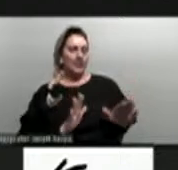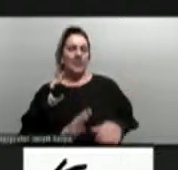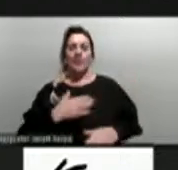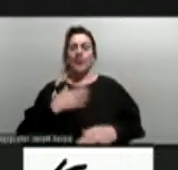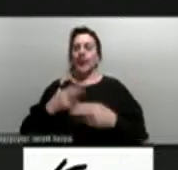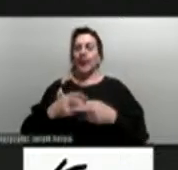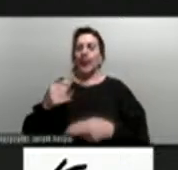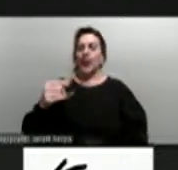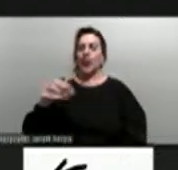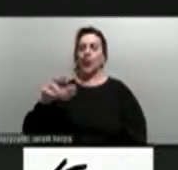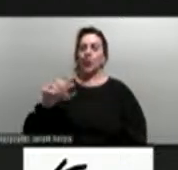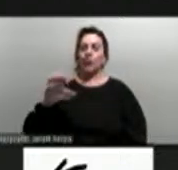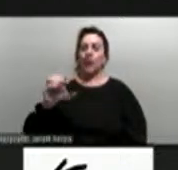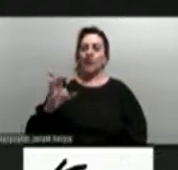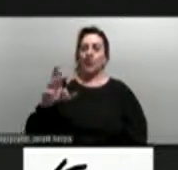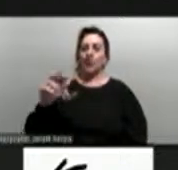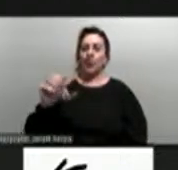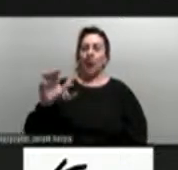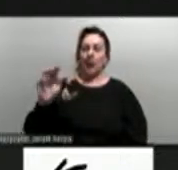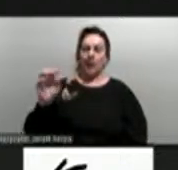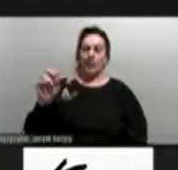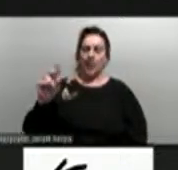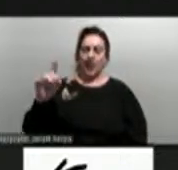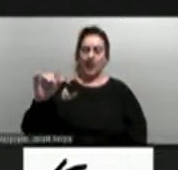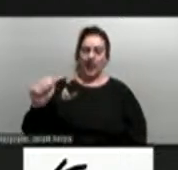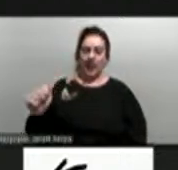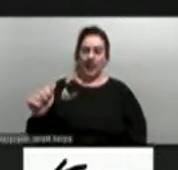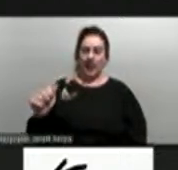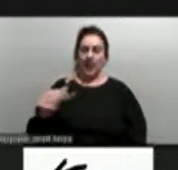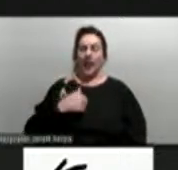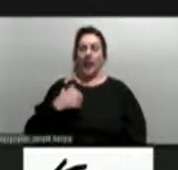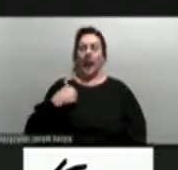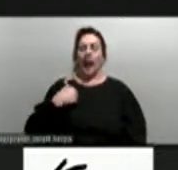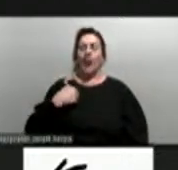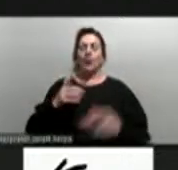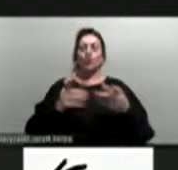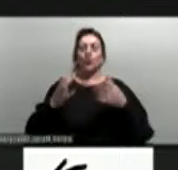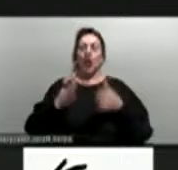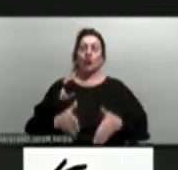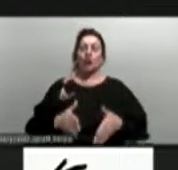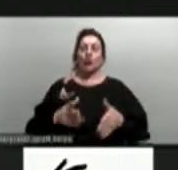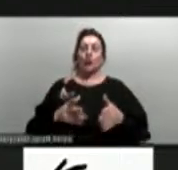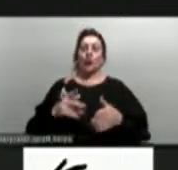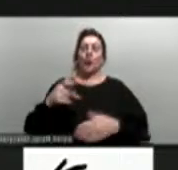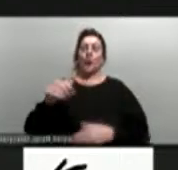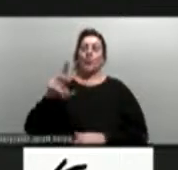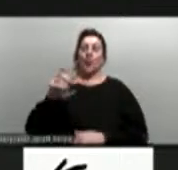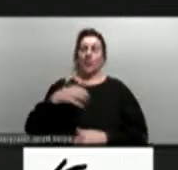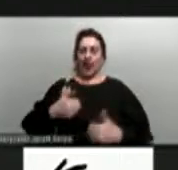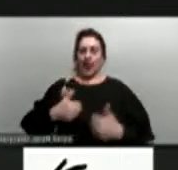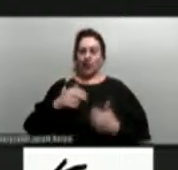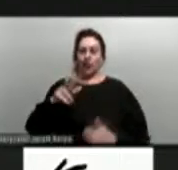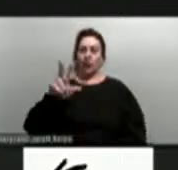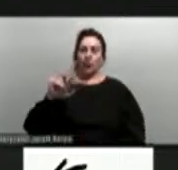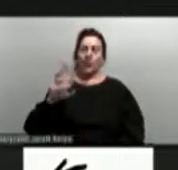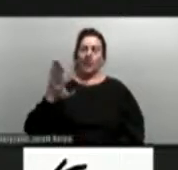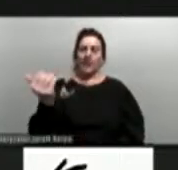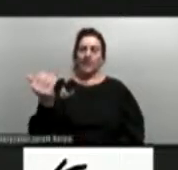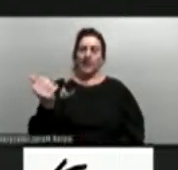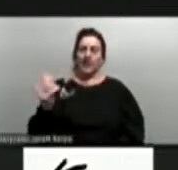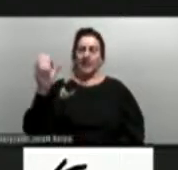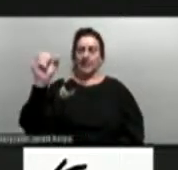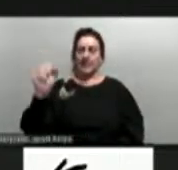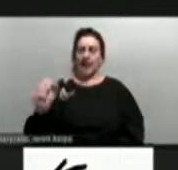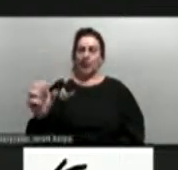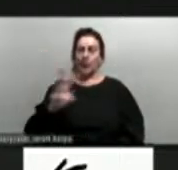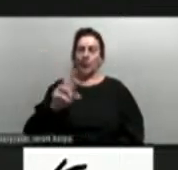is Grace Bracamonte. I'm the Executive Director of the Parks Foundation of Miami-Dade, and my address is 3015 Southwest